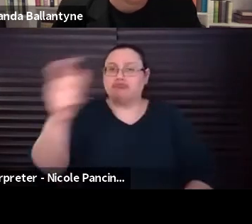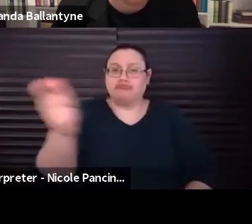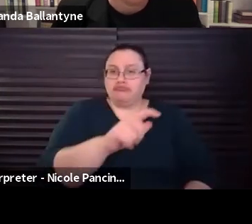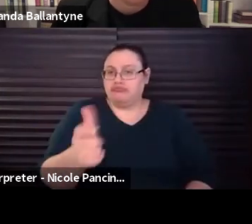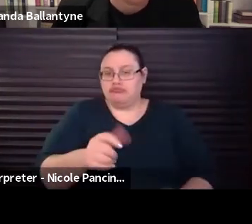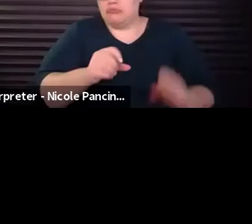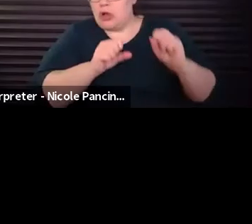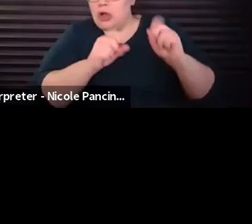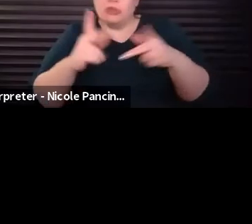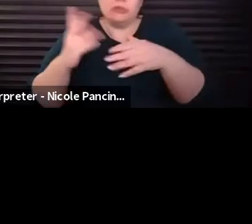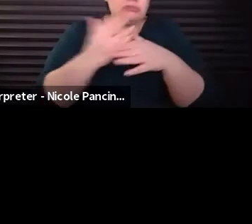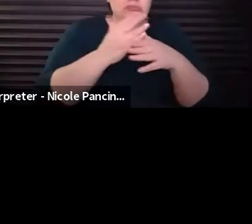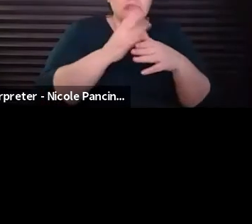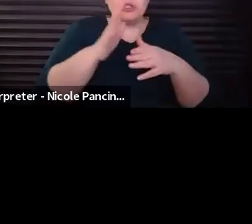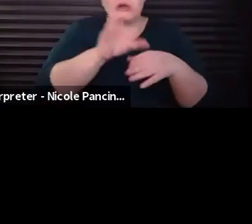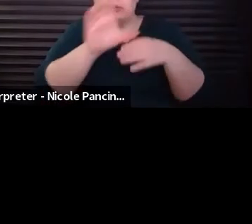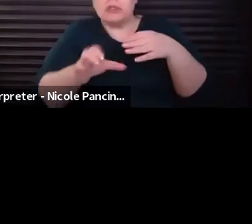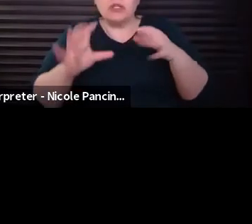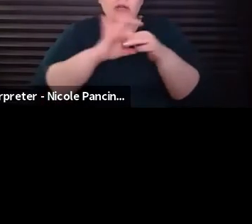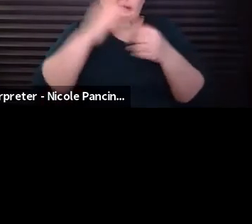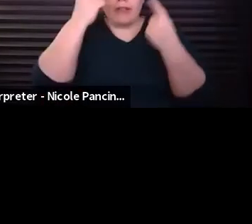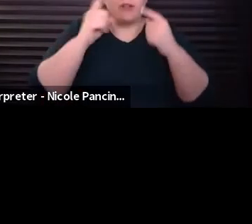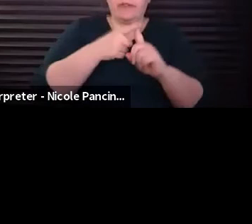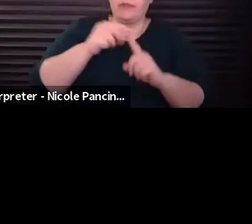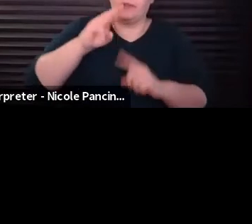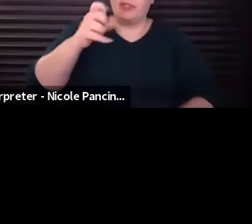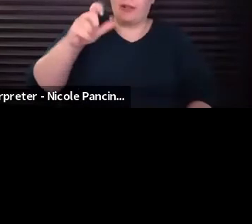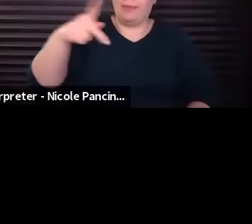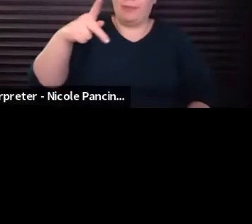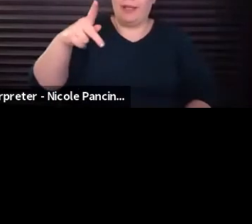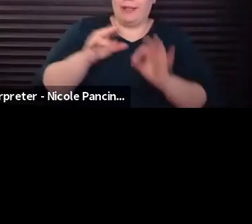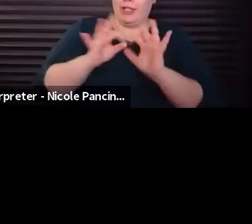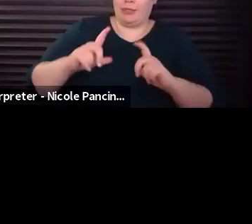share your kind of concluding and connecting thoughts. Michelle Penson, can we start with you?